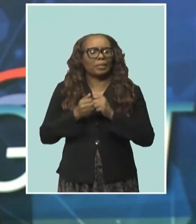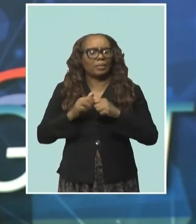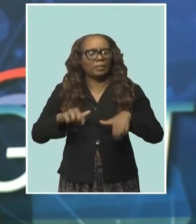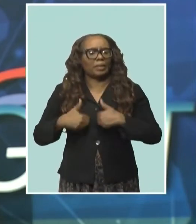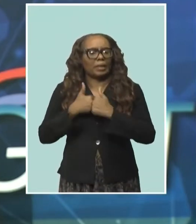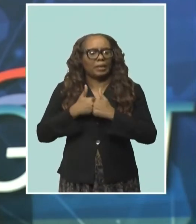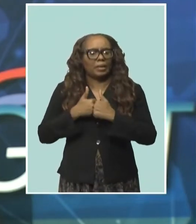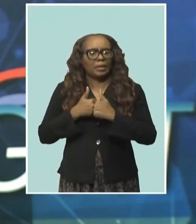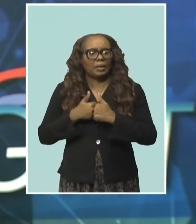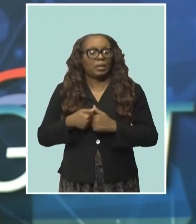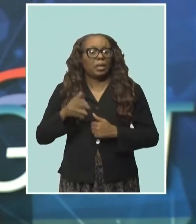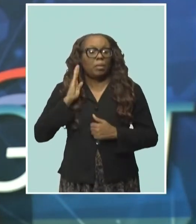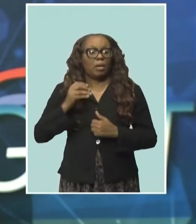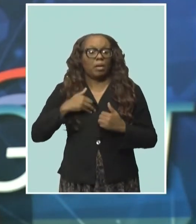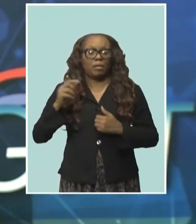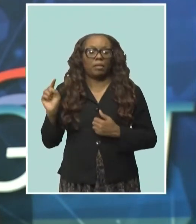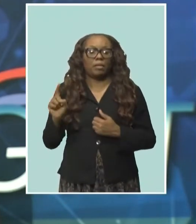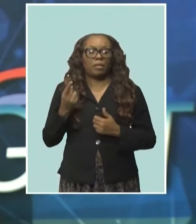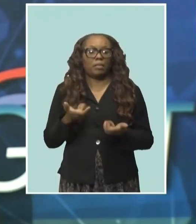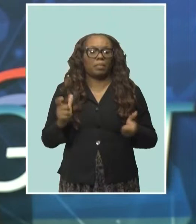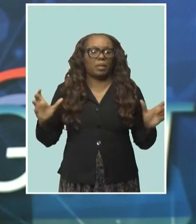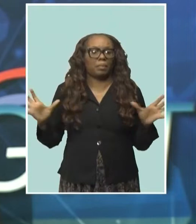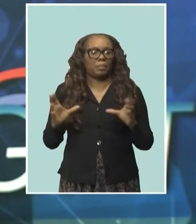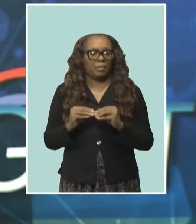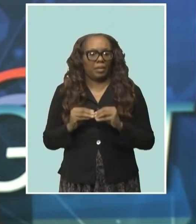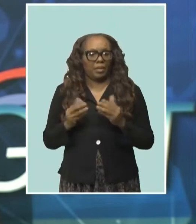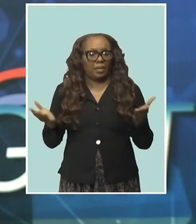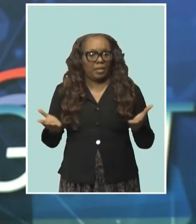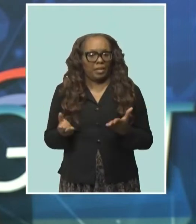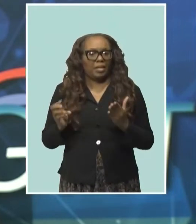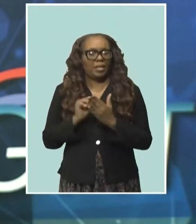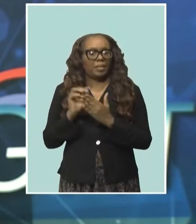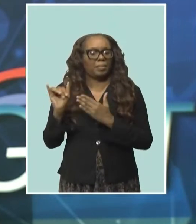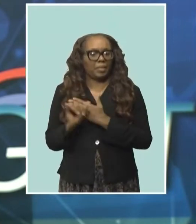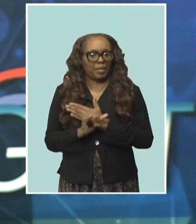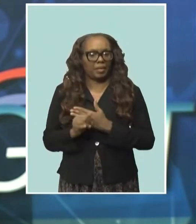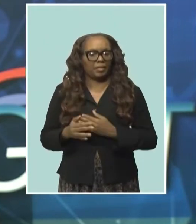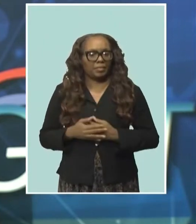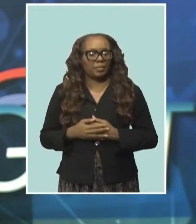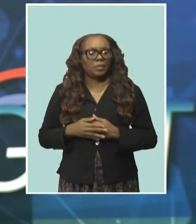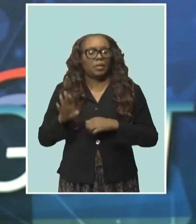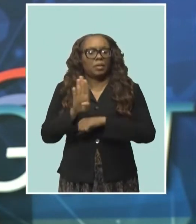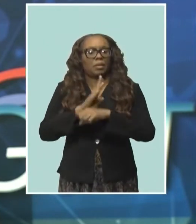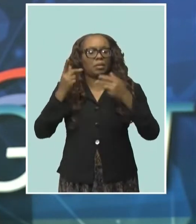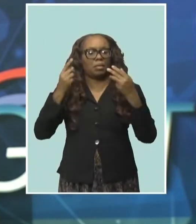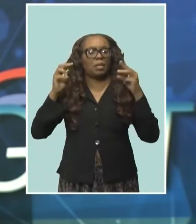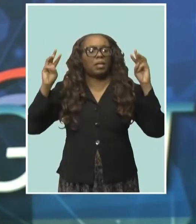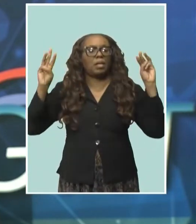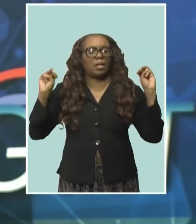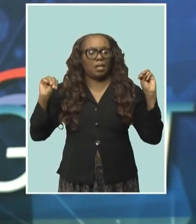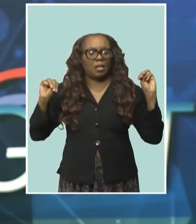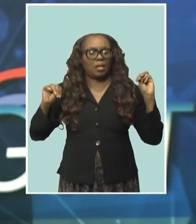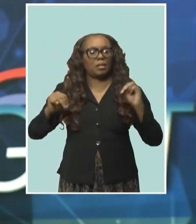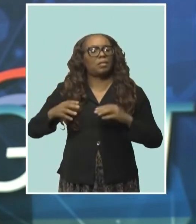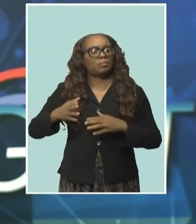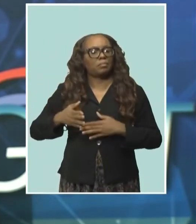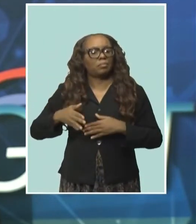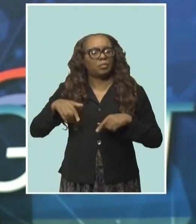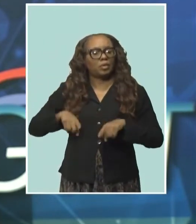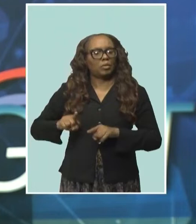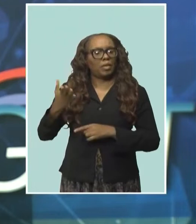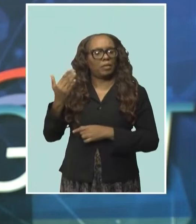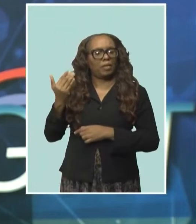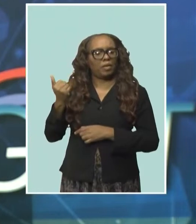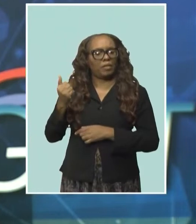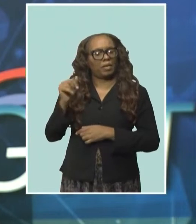Global Supply Chain Forum in May. That event responds to a call by Barbados Prime Minister Mia Motley during the 15th